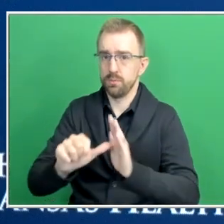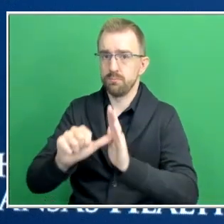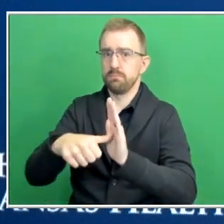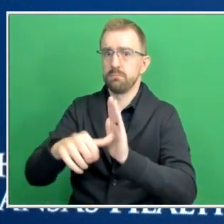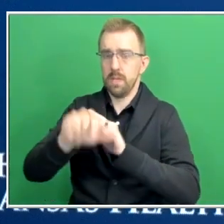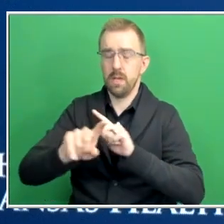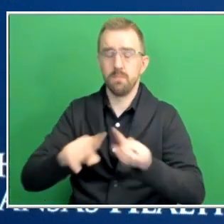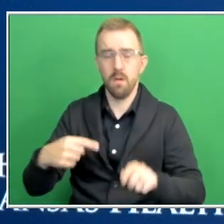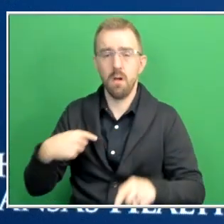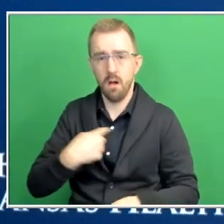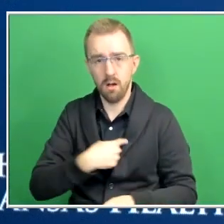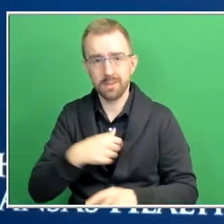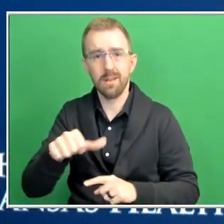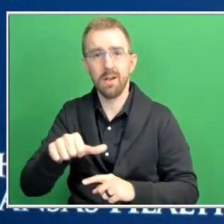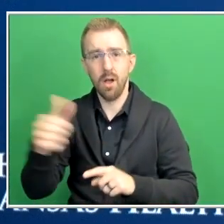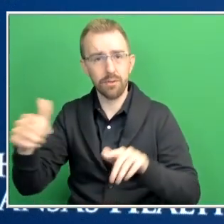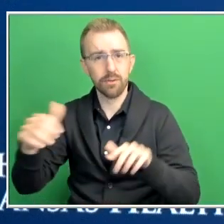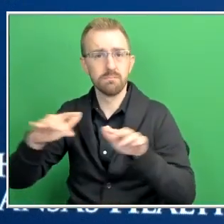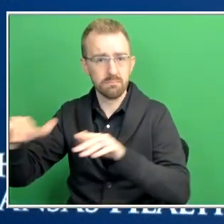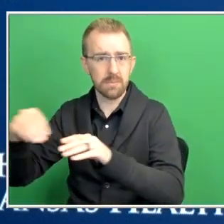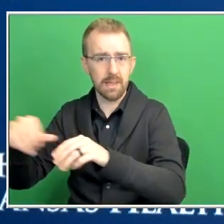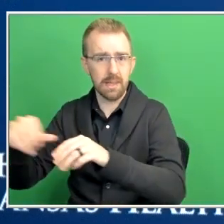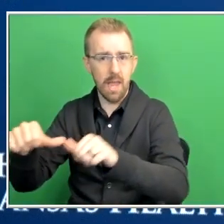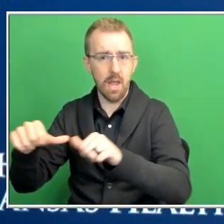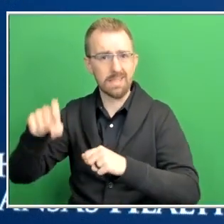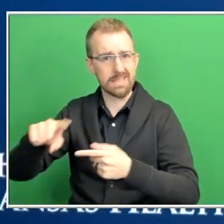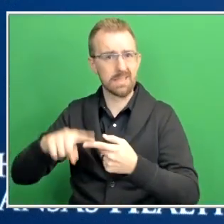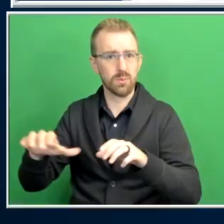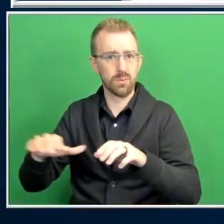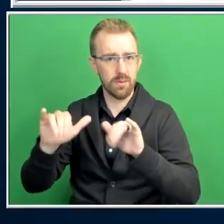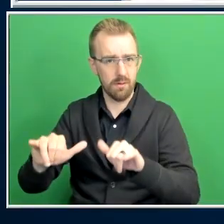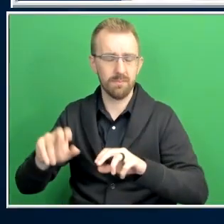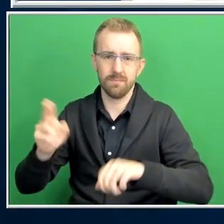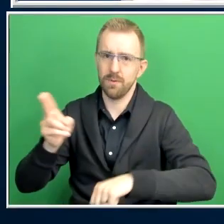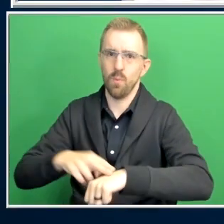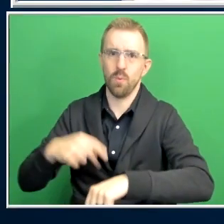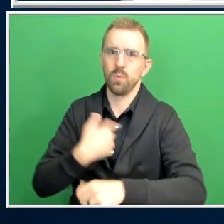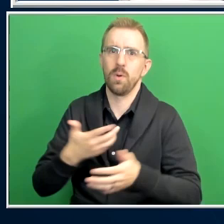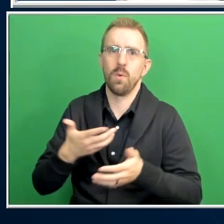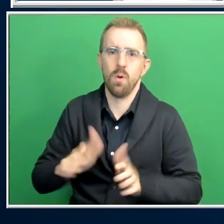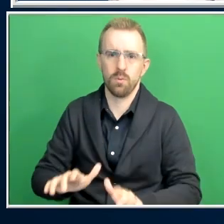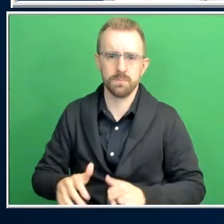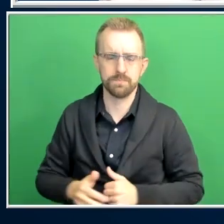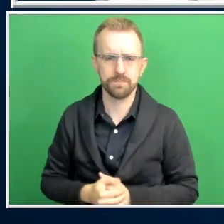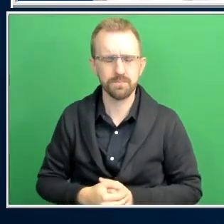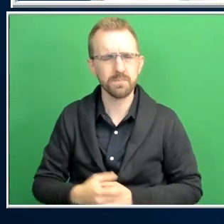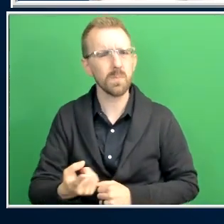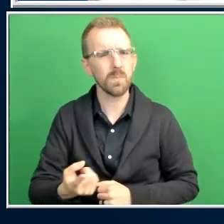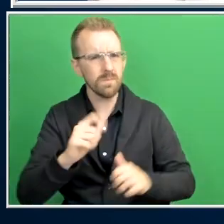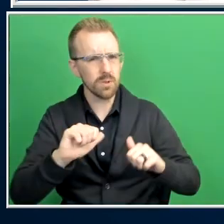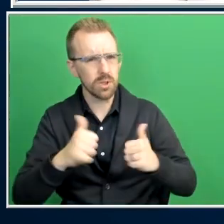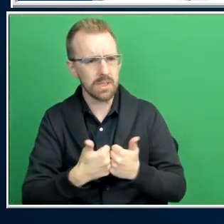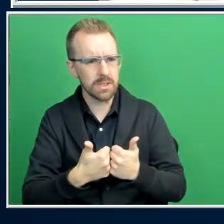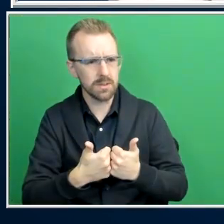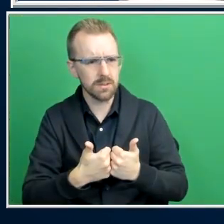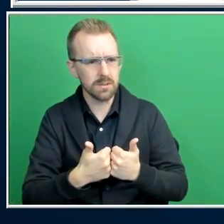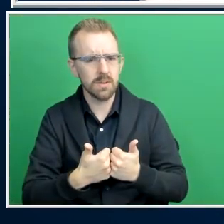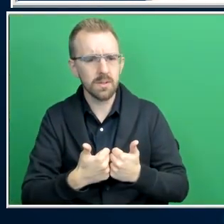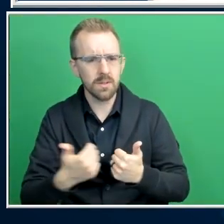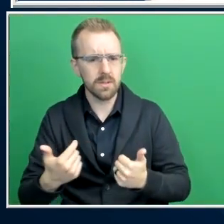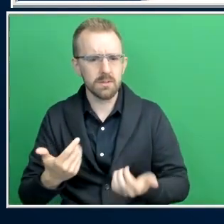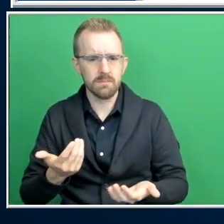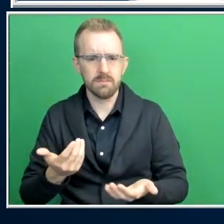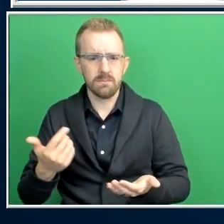in the metro area may need to do that. And of course, we don't want to. So Dr. Williams, one of the challenges is we can't make this on our own. You know, it seems like simple. It takes